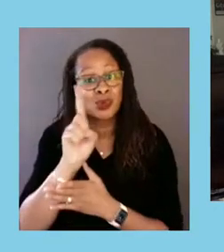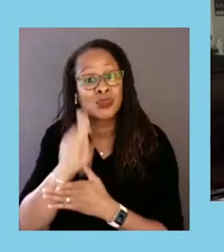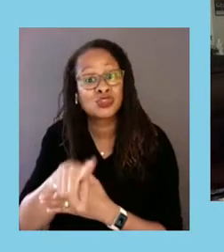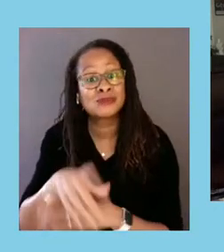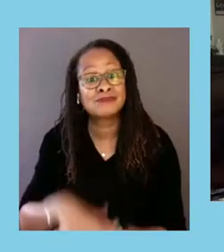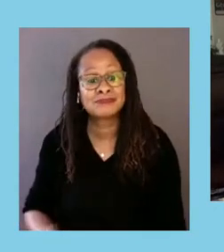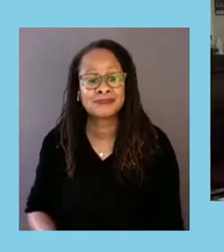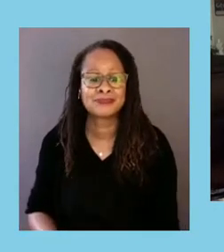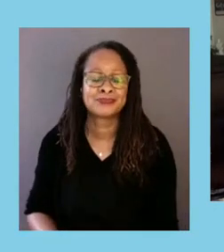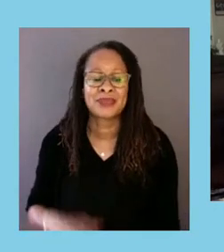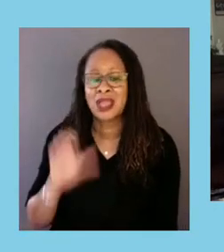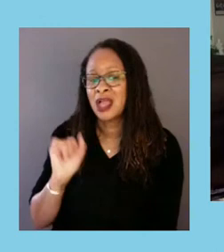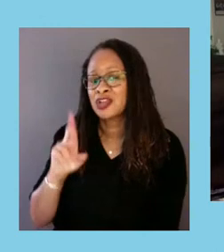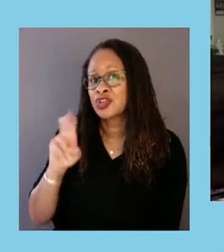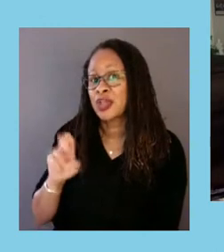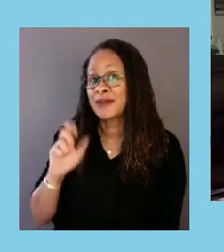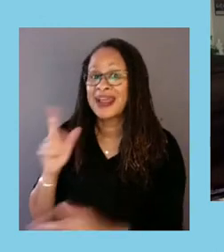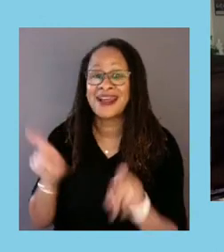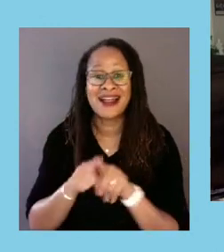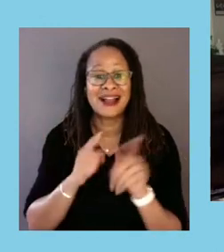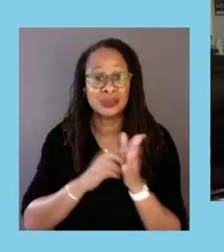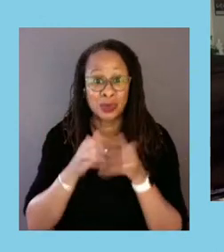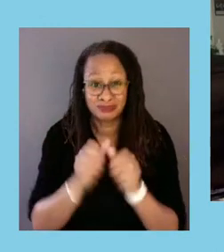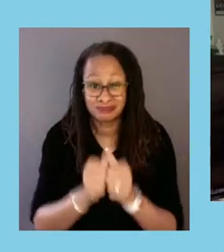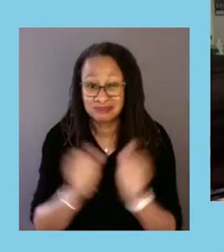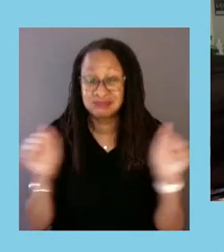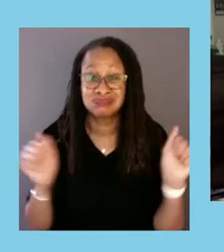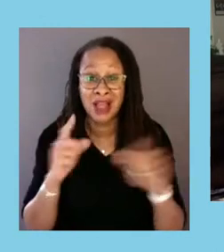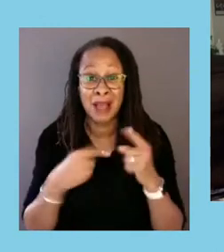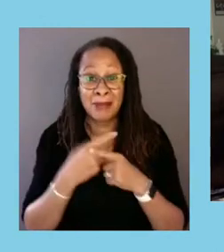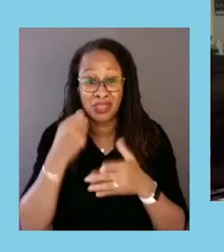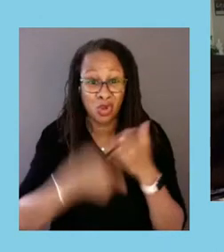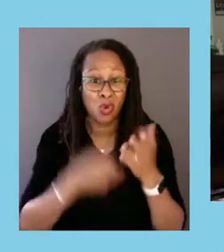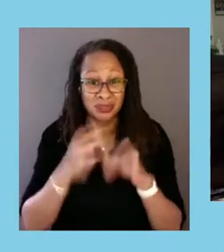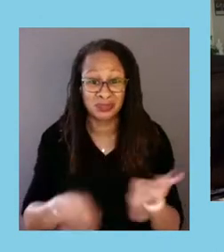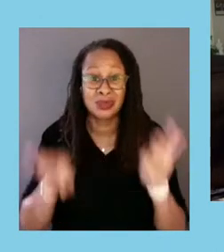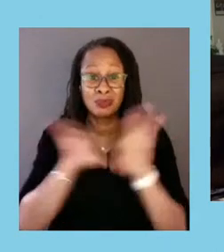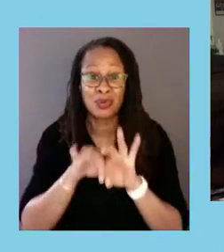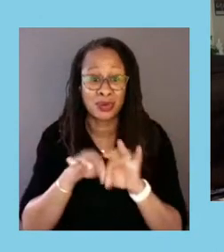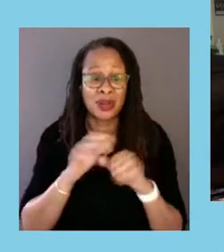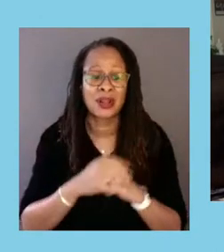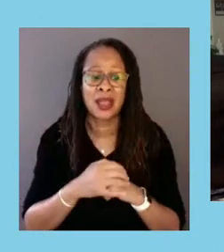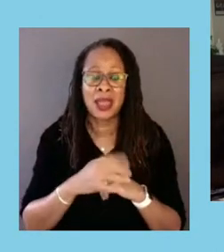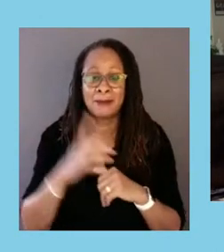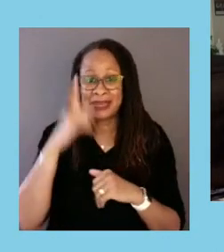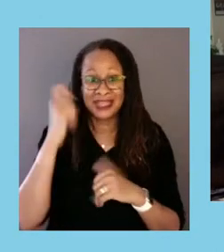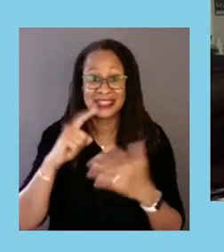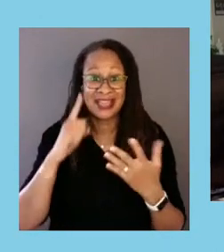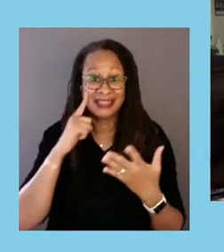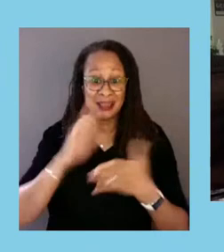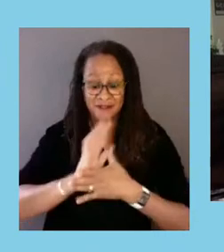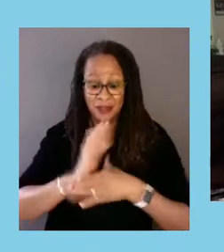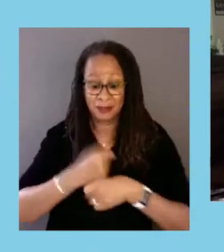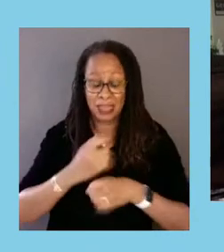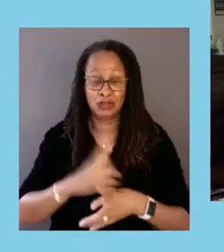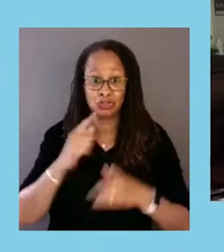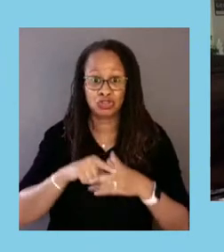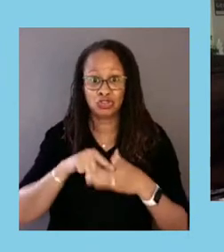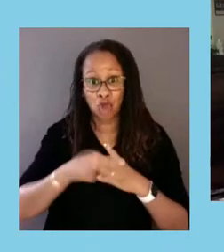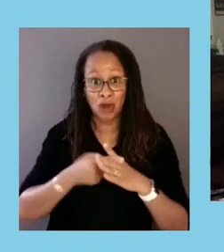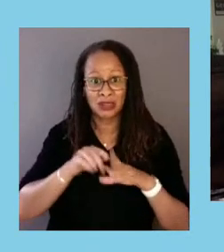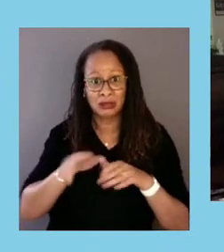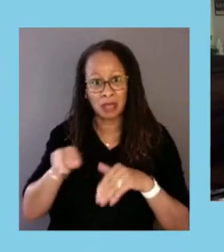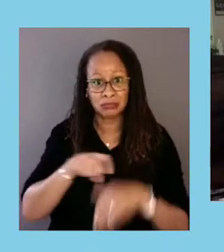Ramona, being transparent about the cost is important, because I think people start, you know, filmmakers start to go down this road not